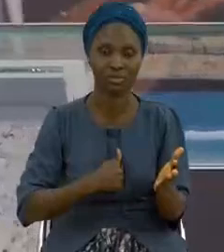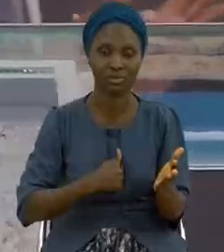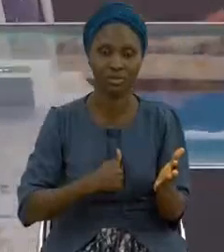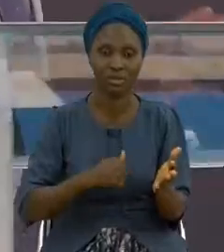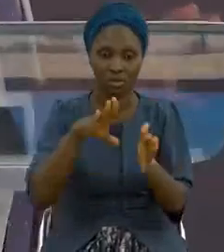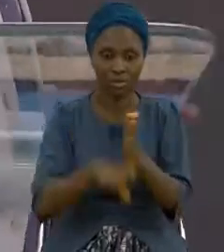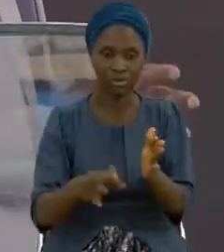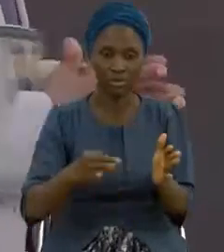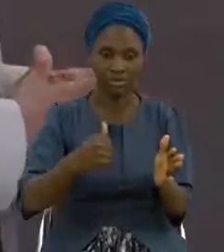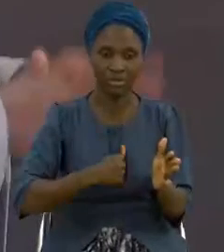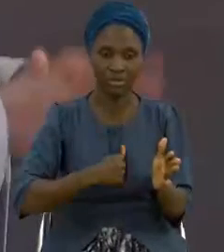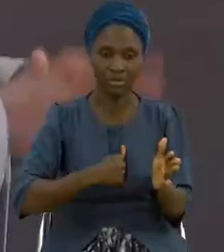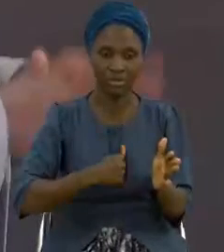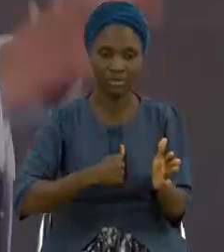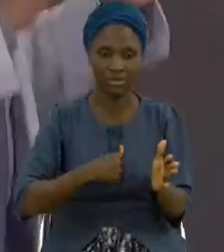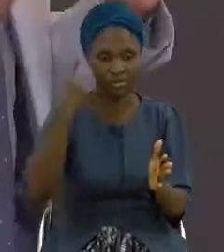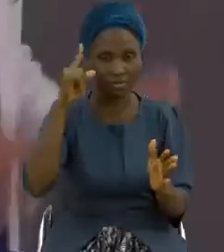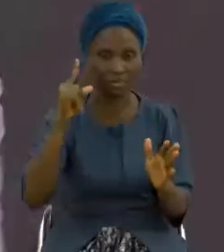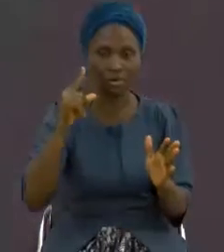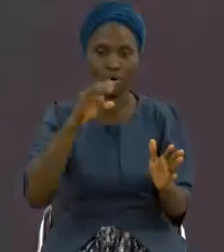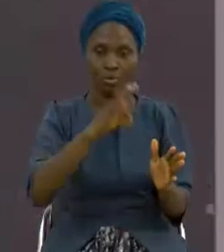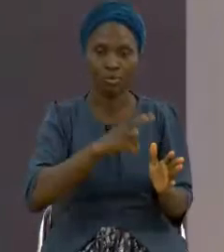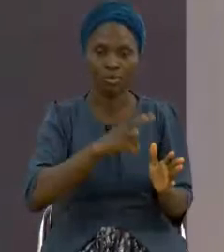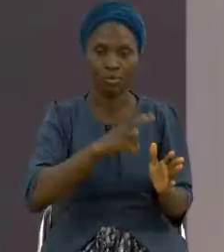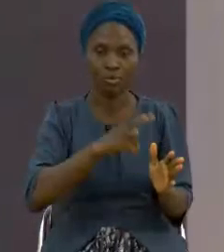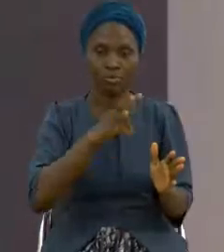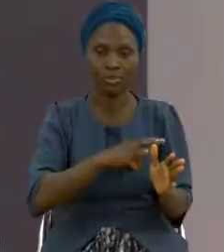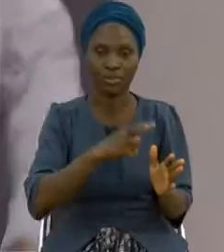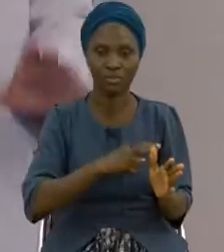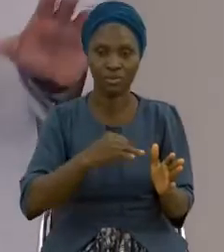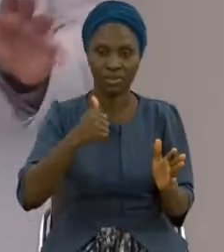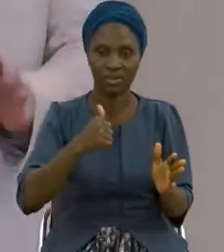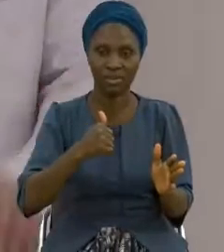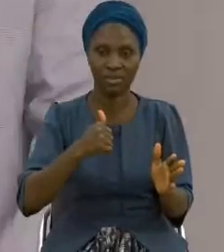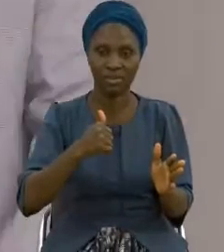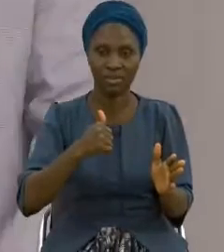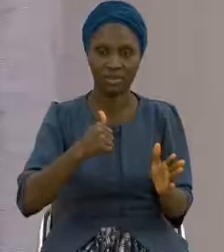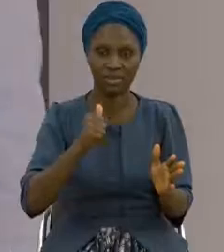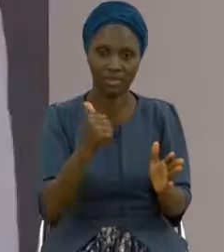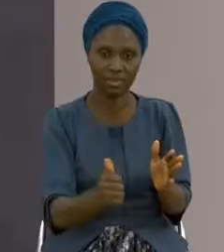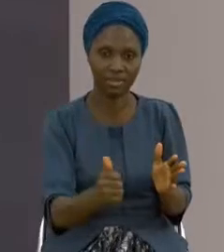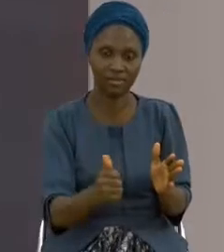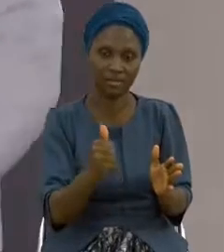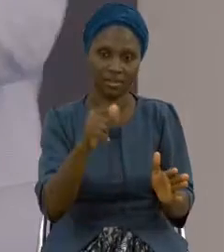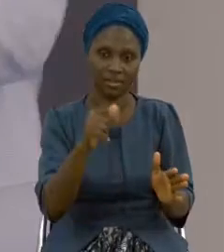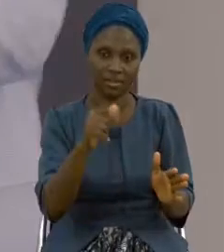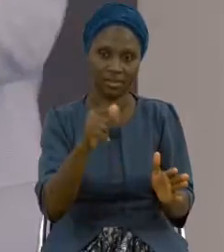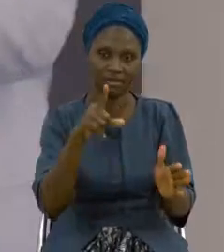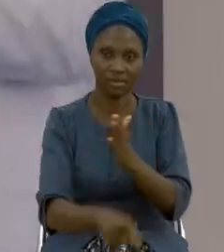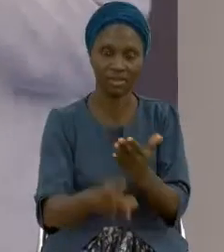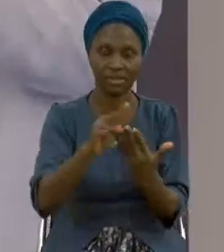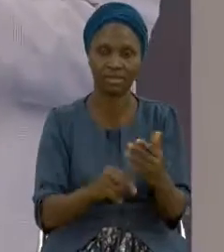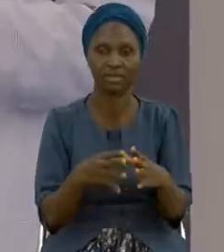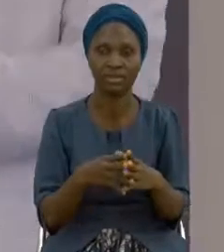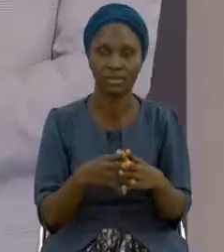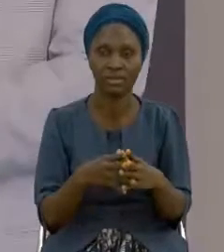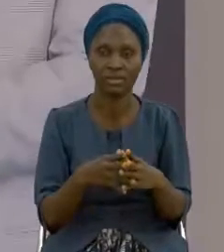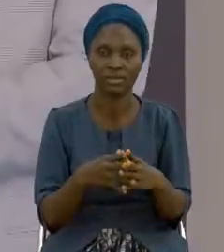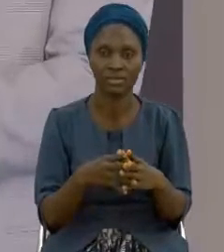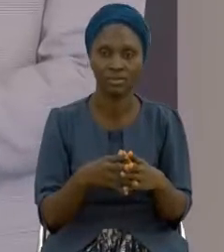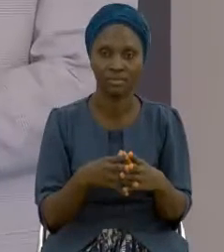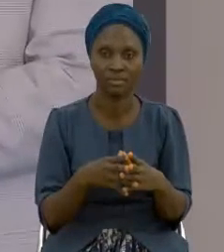after we're saved, good salvation, real salvation, in no